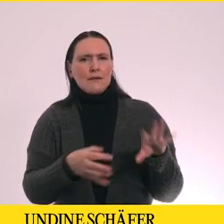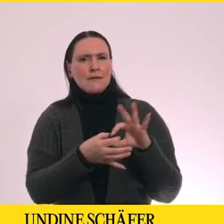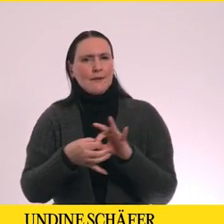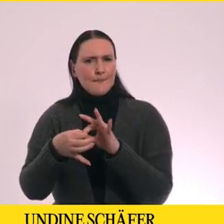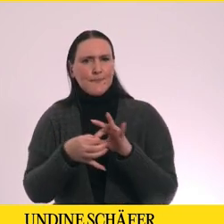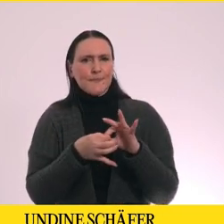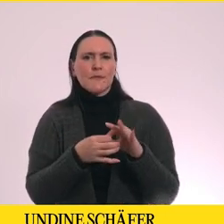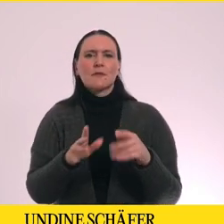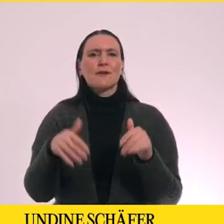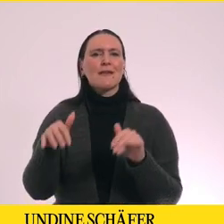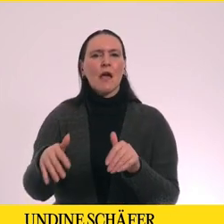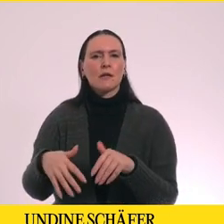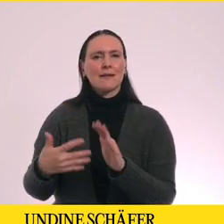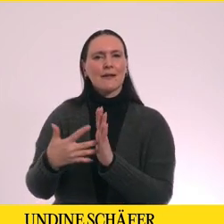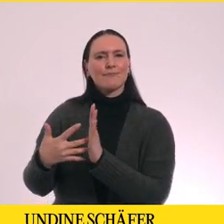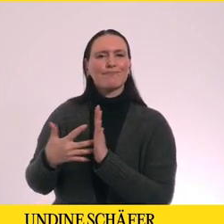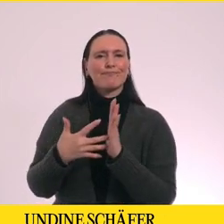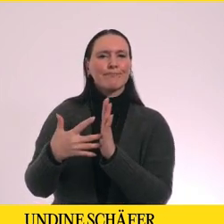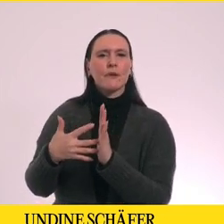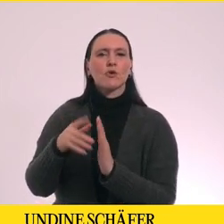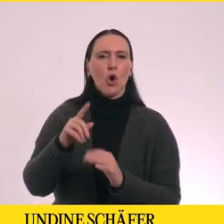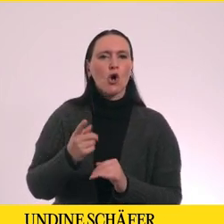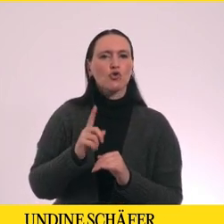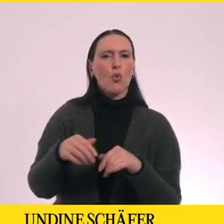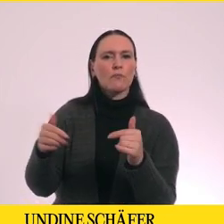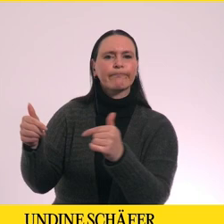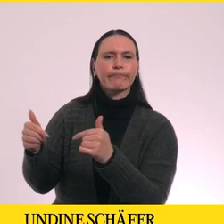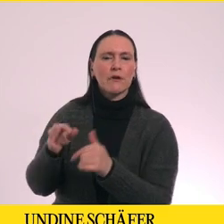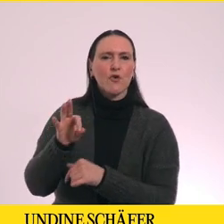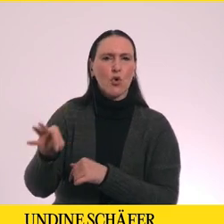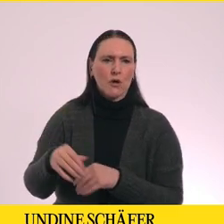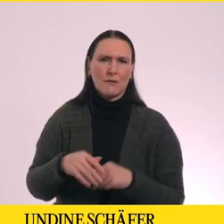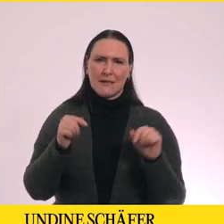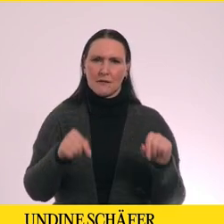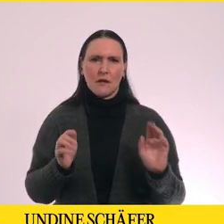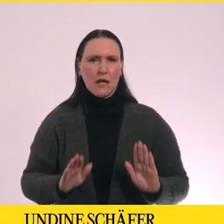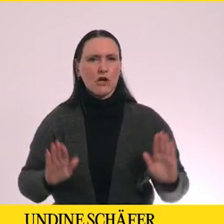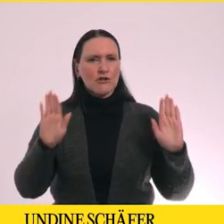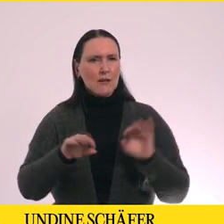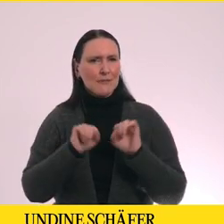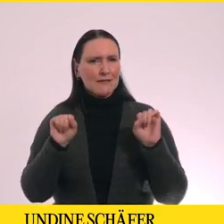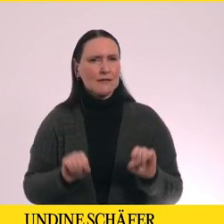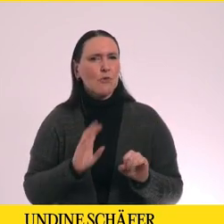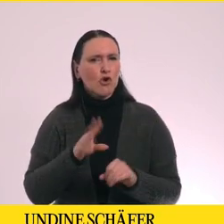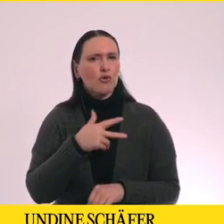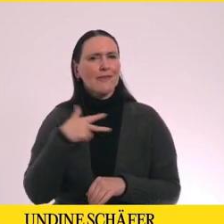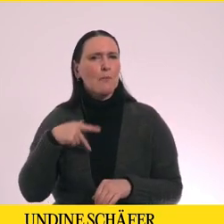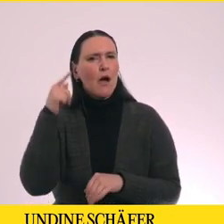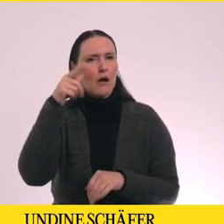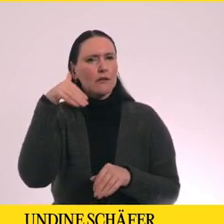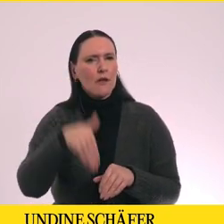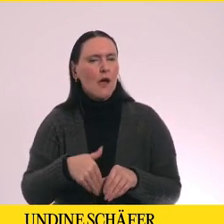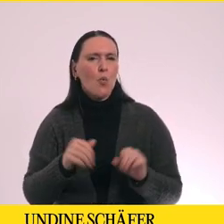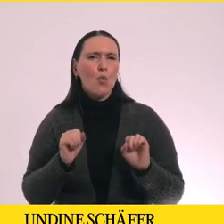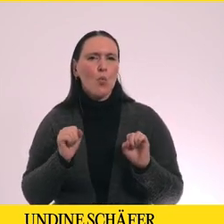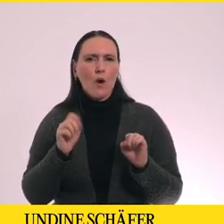control, but there was something about the dispersed, slow violence of the asylum system in Denmark that feels